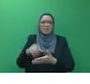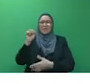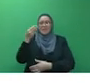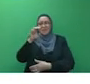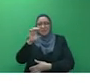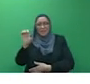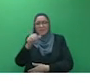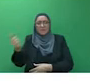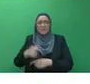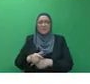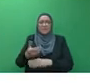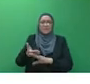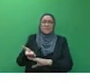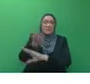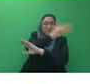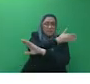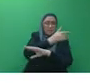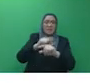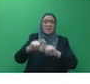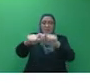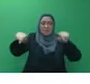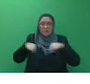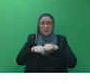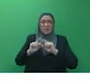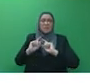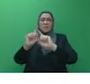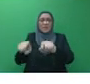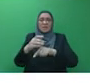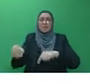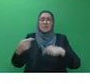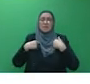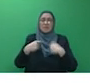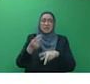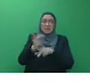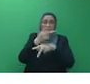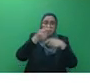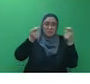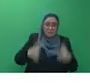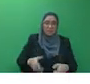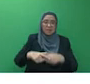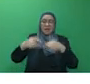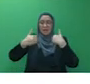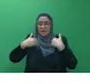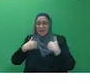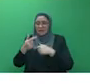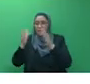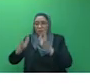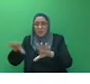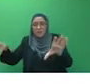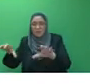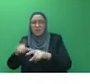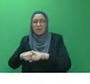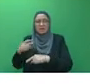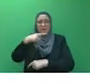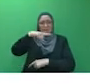awards and stuff for that so last time it used to be you at the venue so you had the venue and then there's a producer there's the showrunner there's your